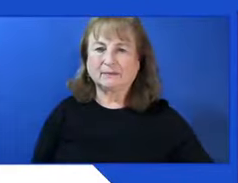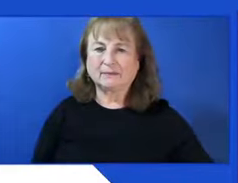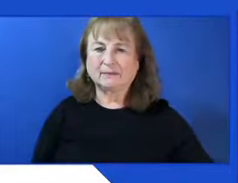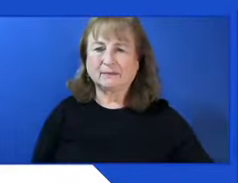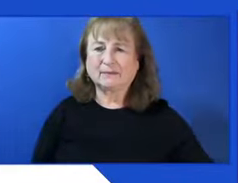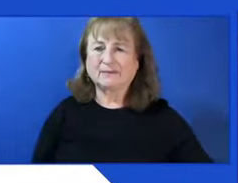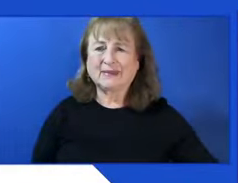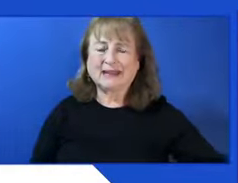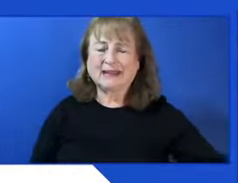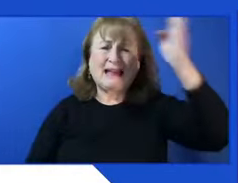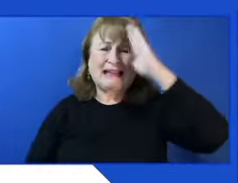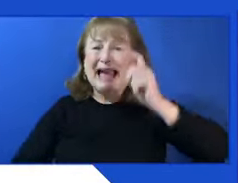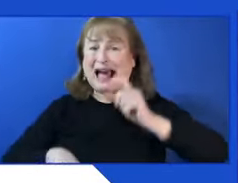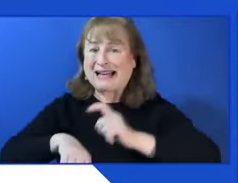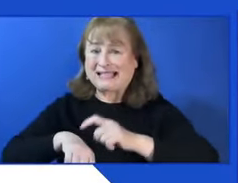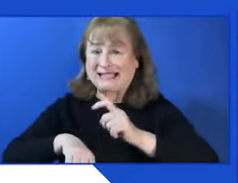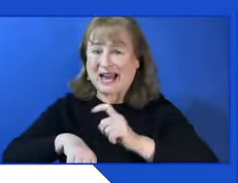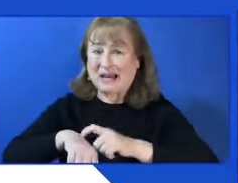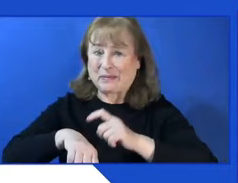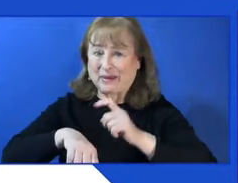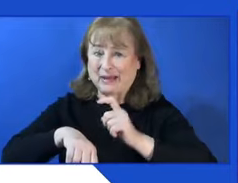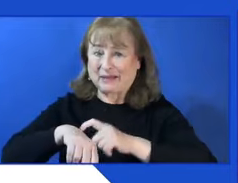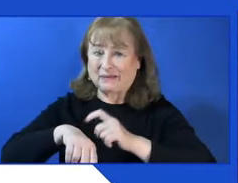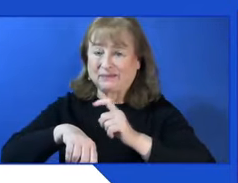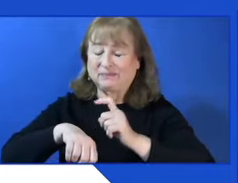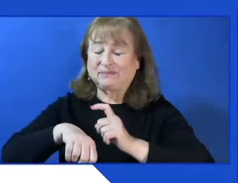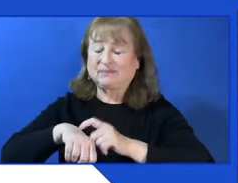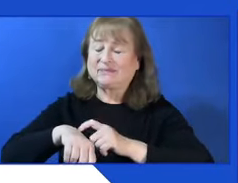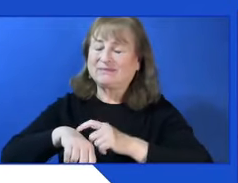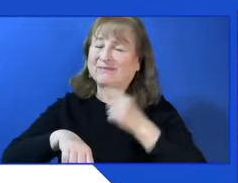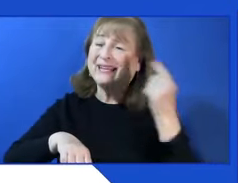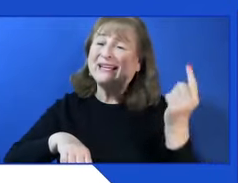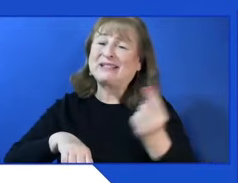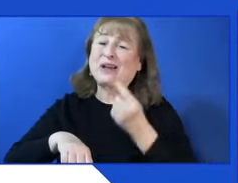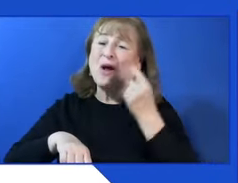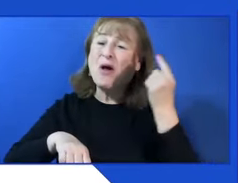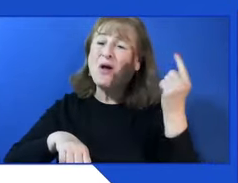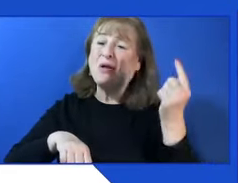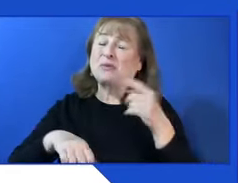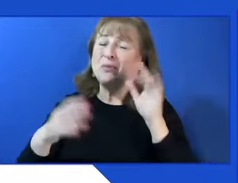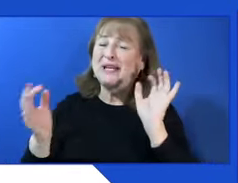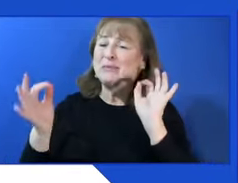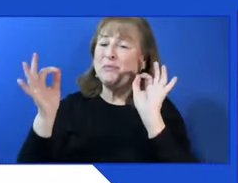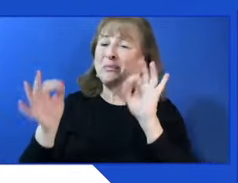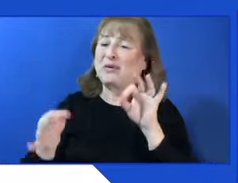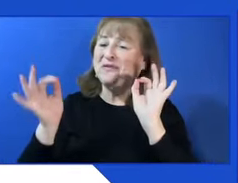God's timing is always perfect.